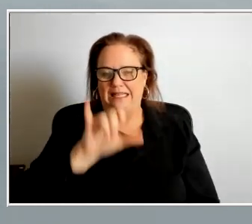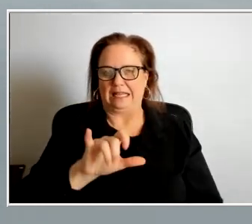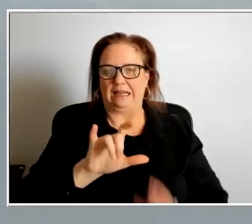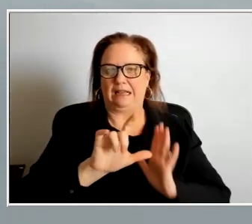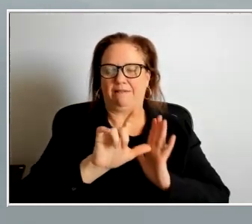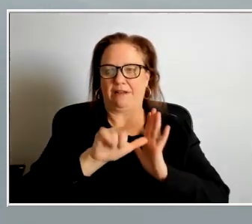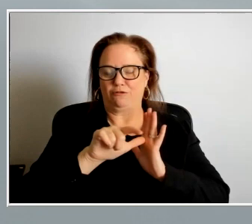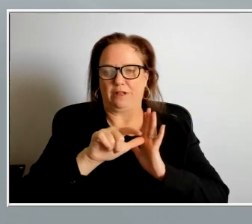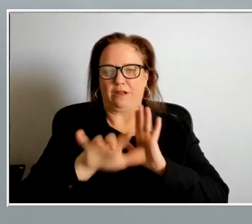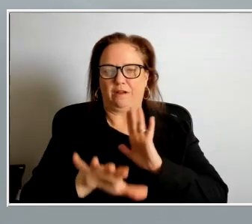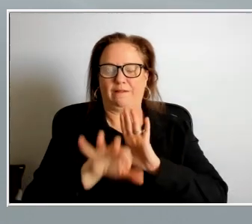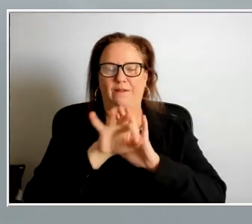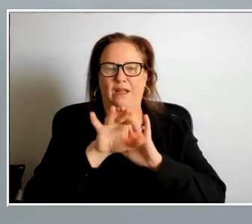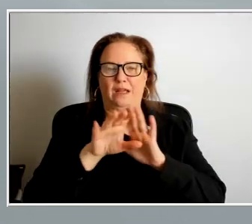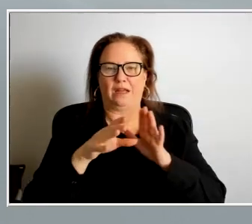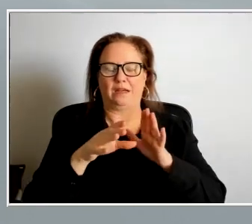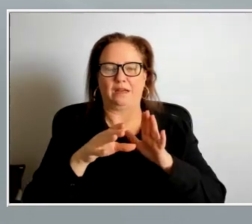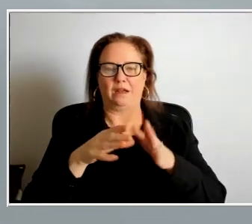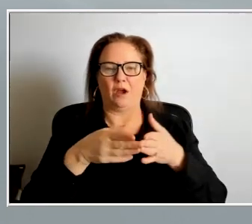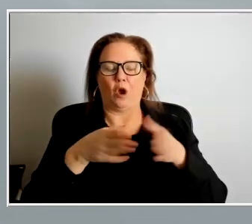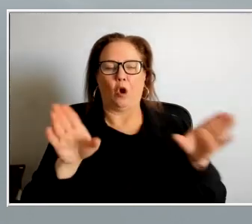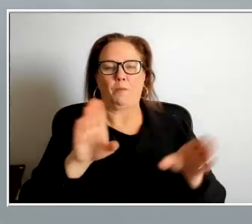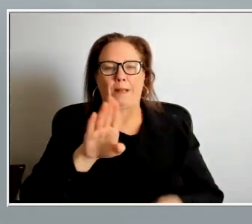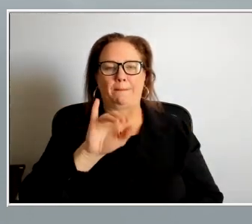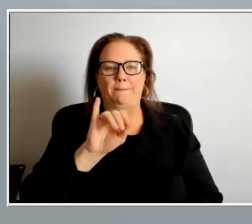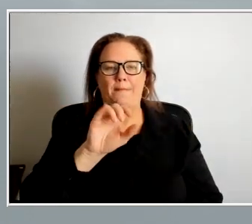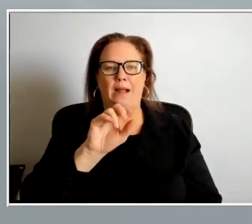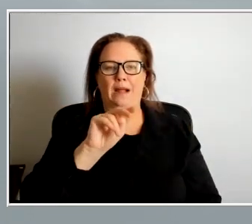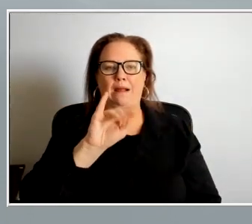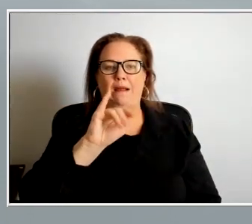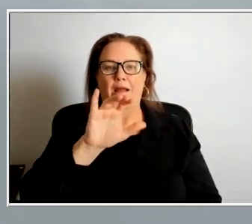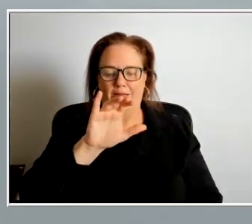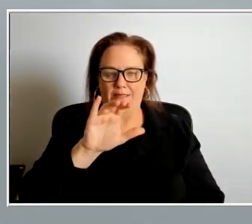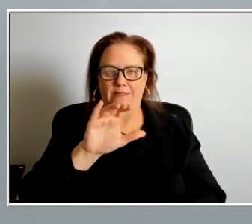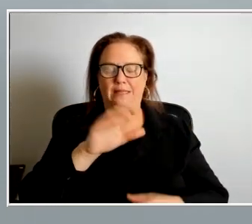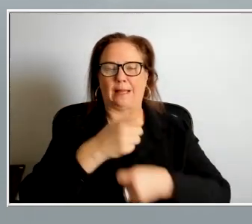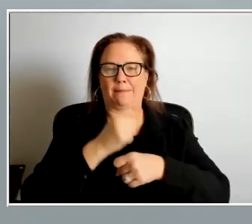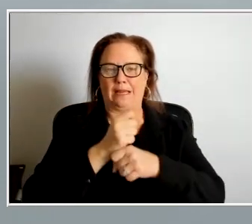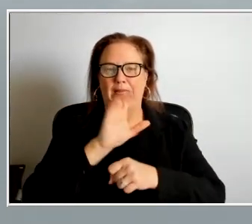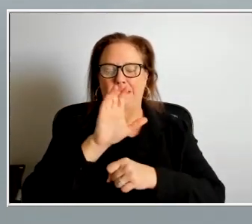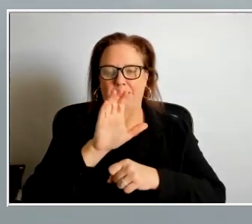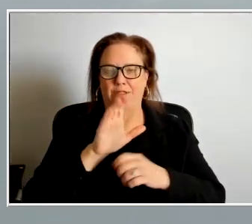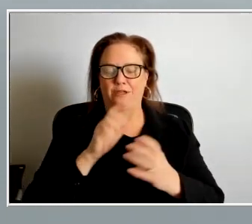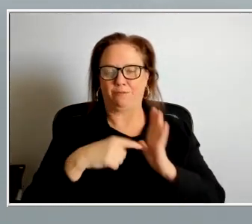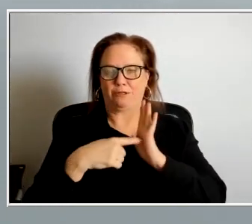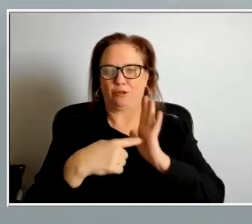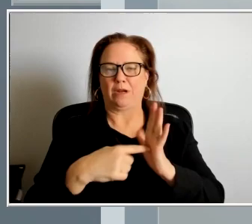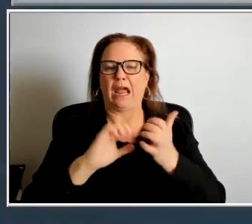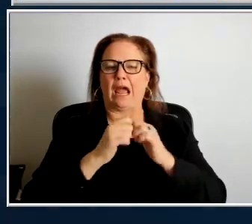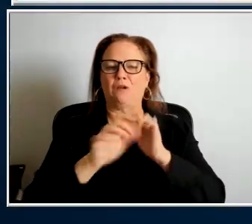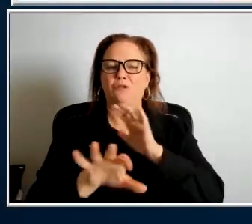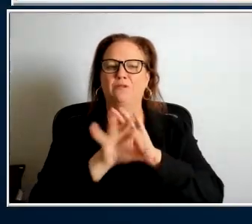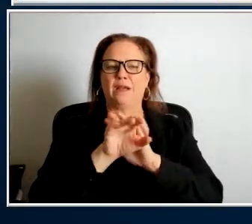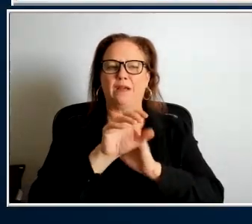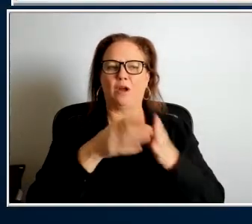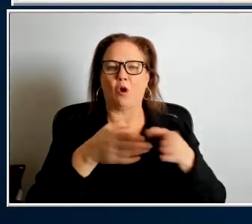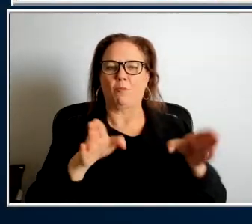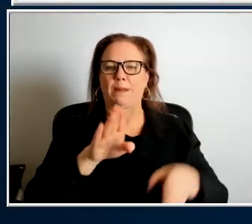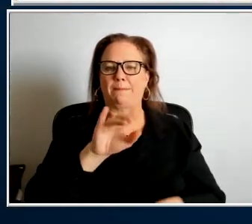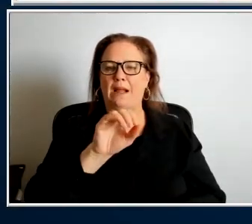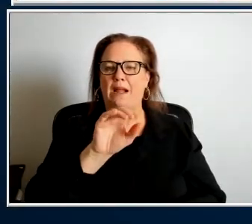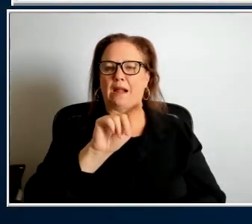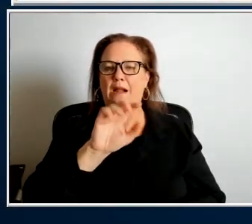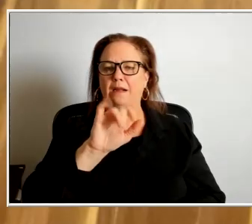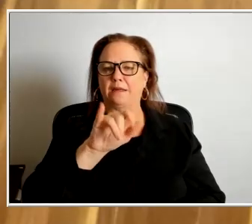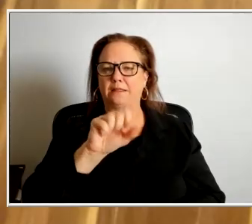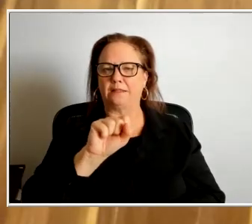you find Open Bionics. That's the company that makes the current prosthesis that you've been showing us. How did you find them?